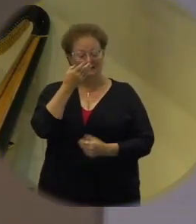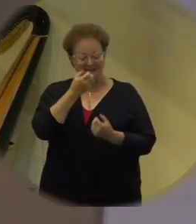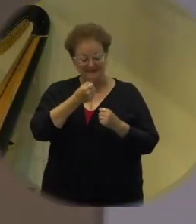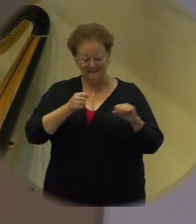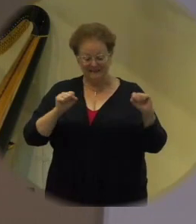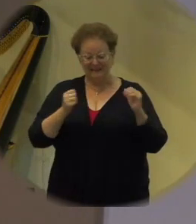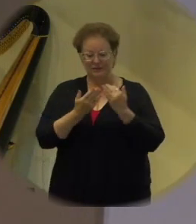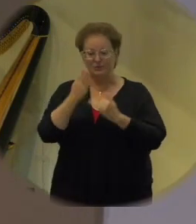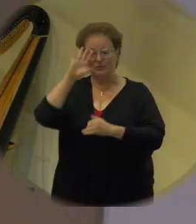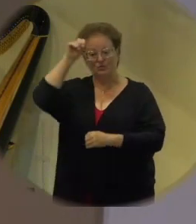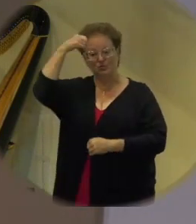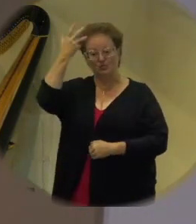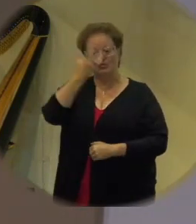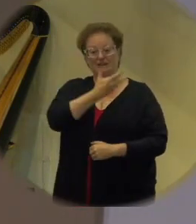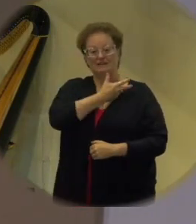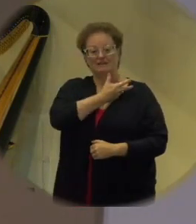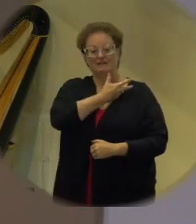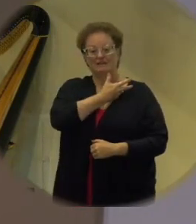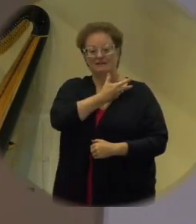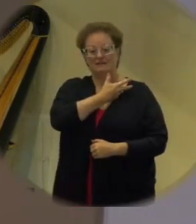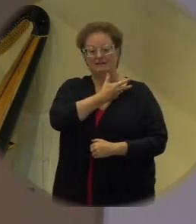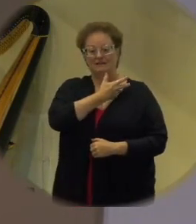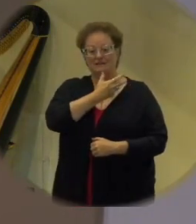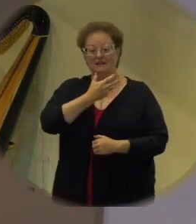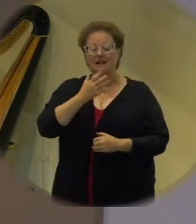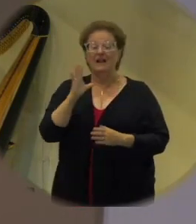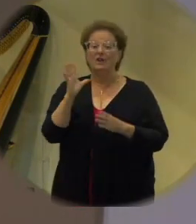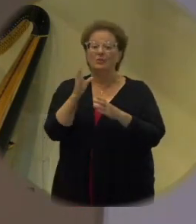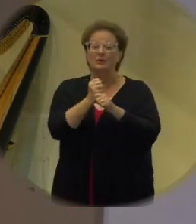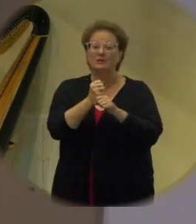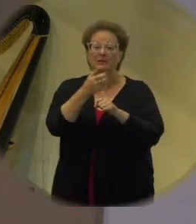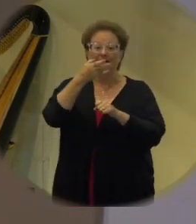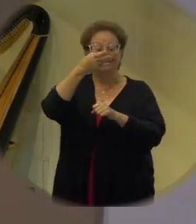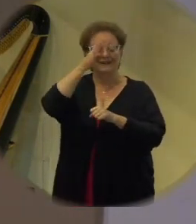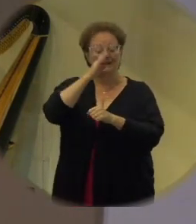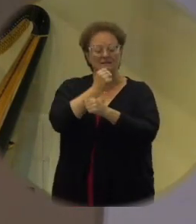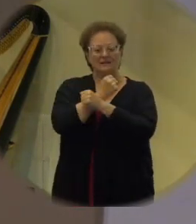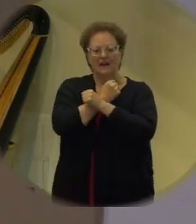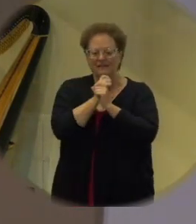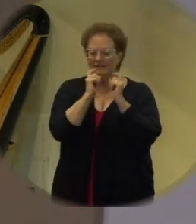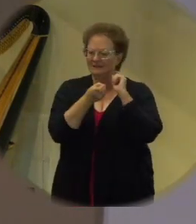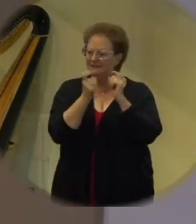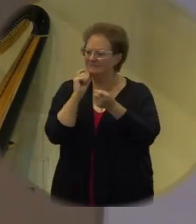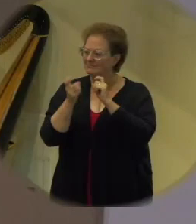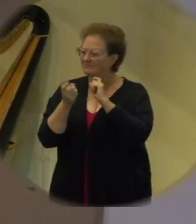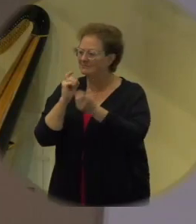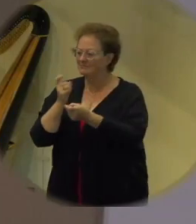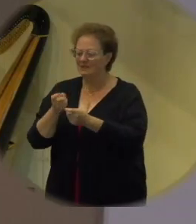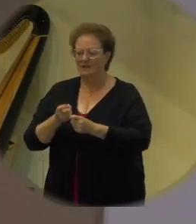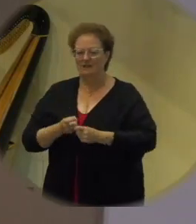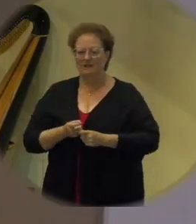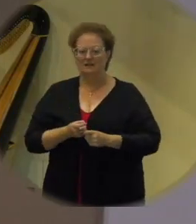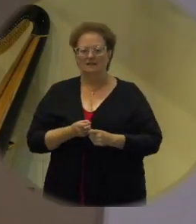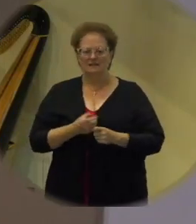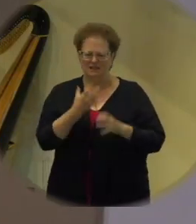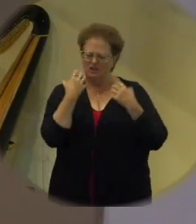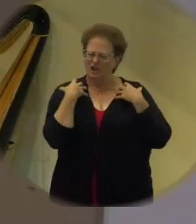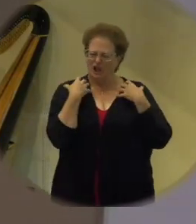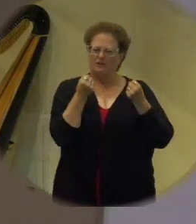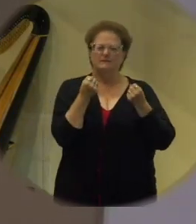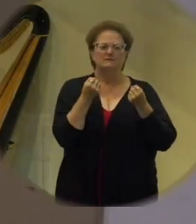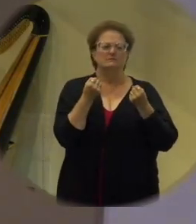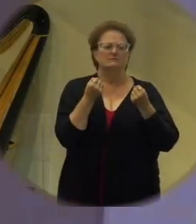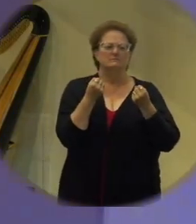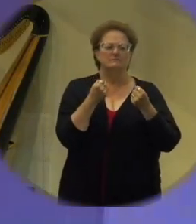grace alone in Christ, they know that they are receiving the love of Christ as a gift. There's a solitude to that. There's a confidence to